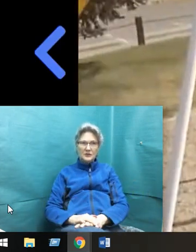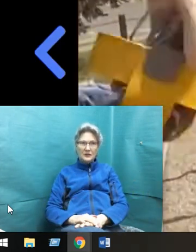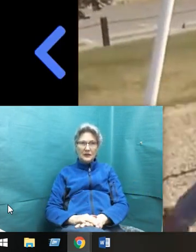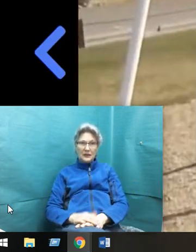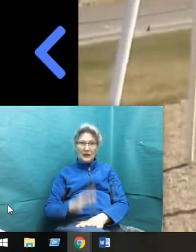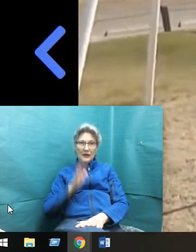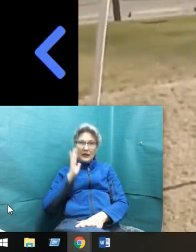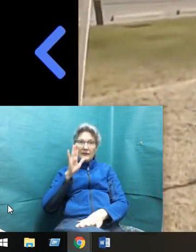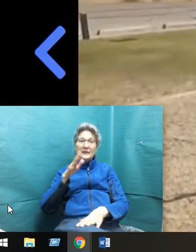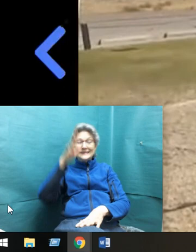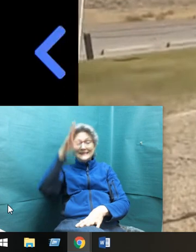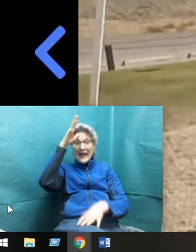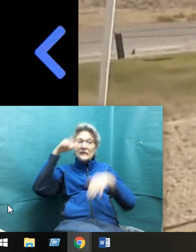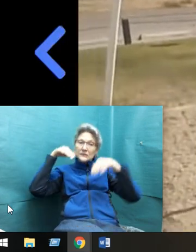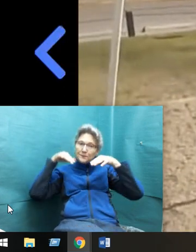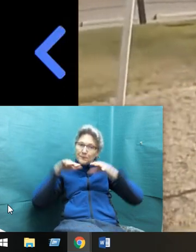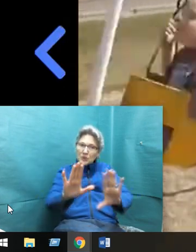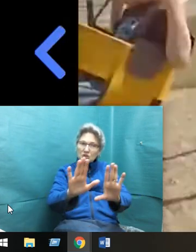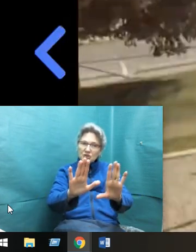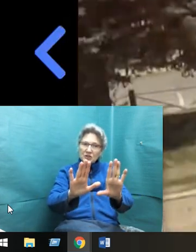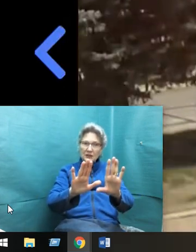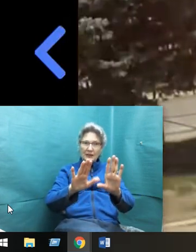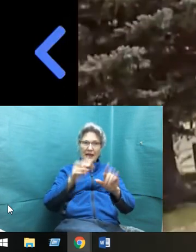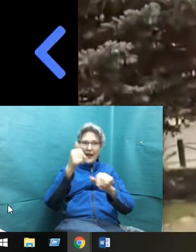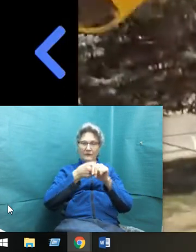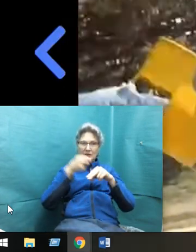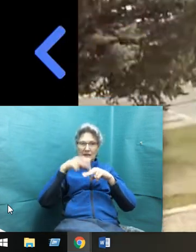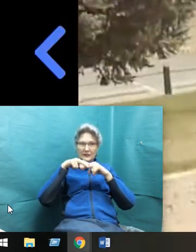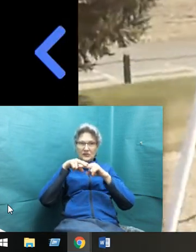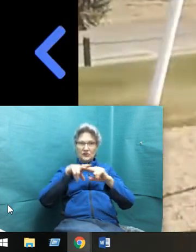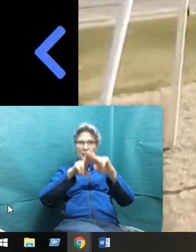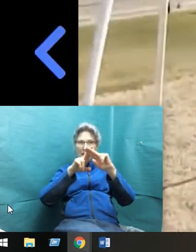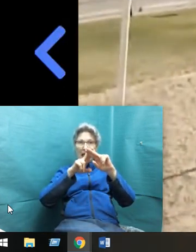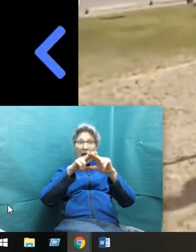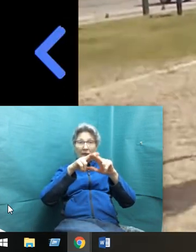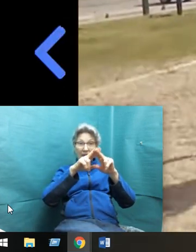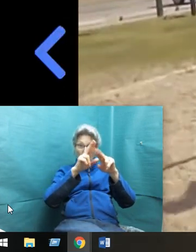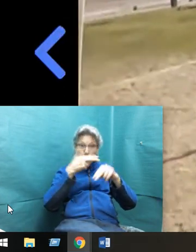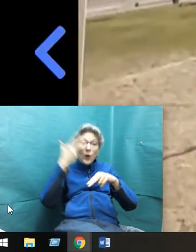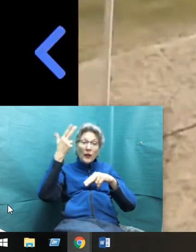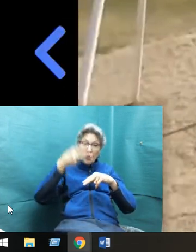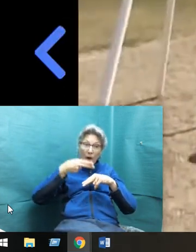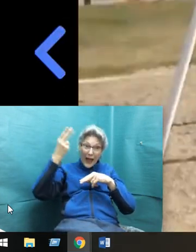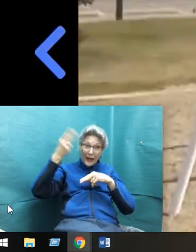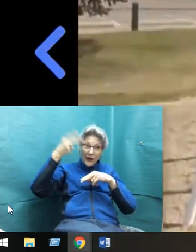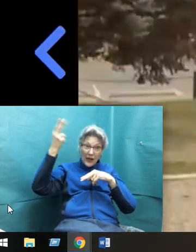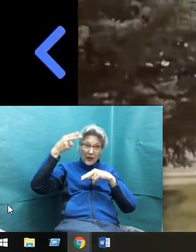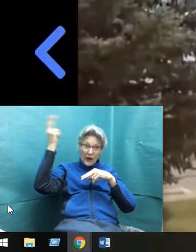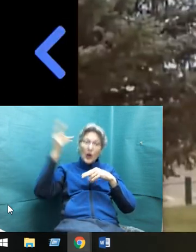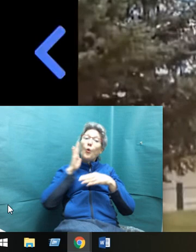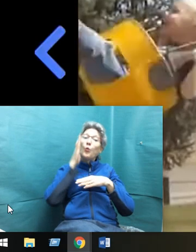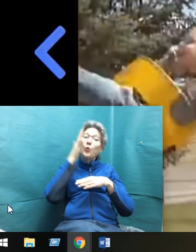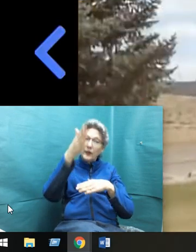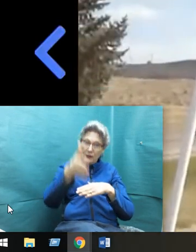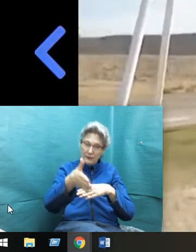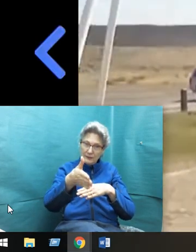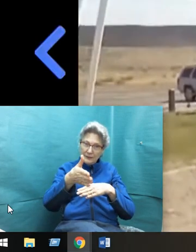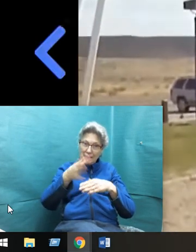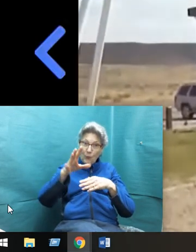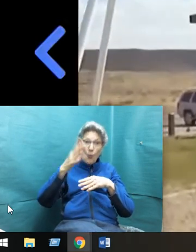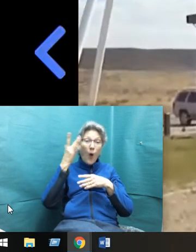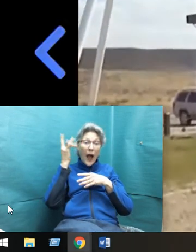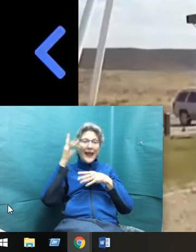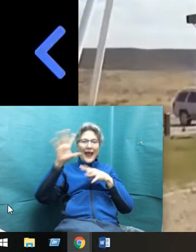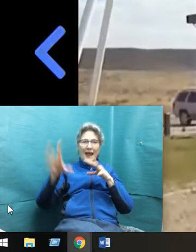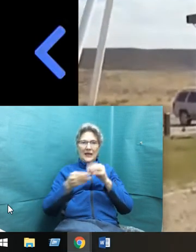See, this dad is pushing on his son each time the swing comes back. And so this little guy is getting extra energy from his dad's pushes,